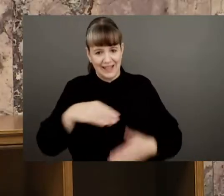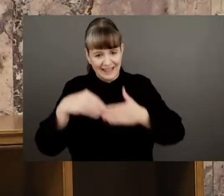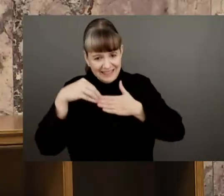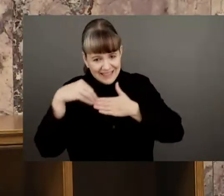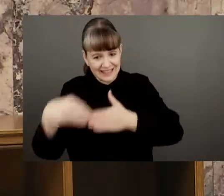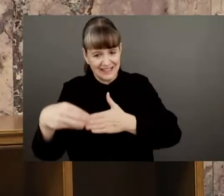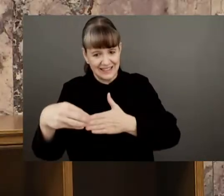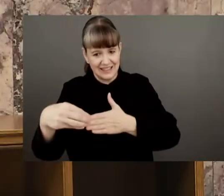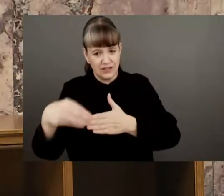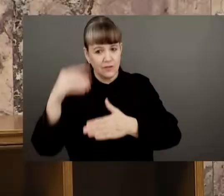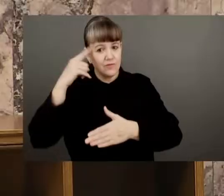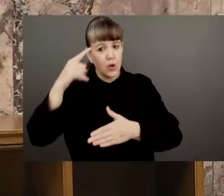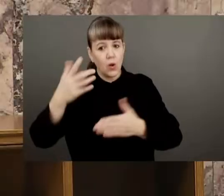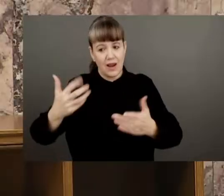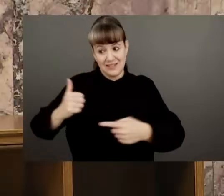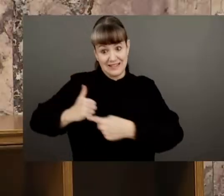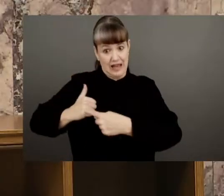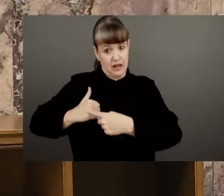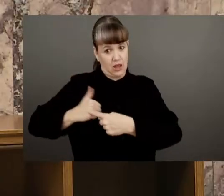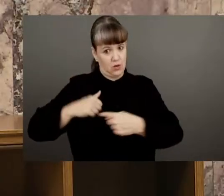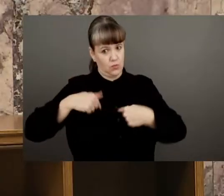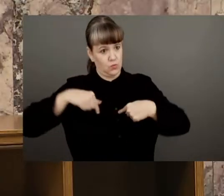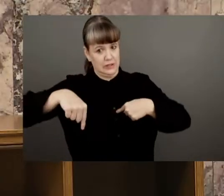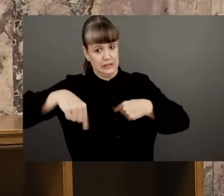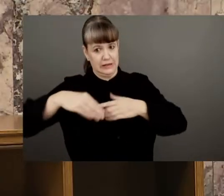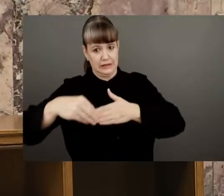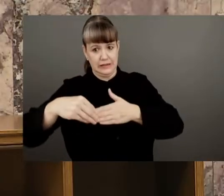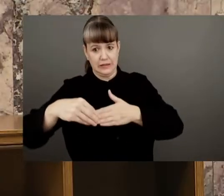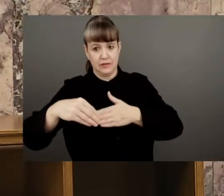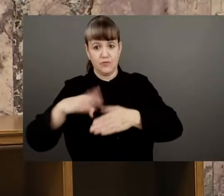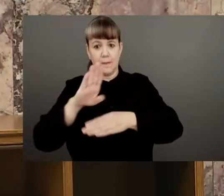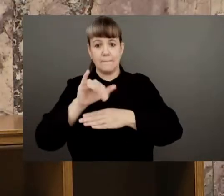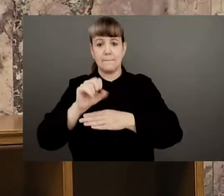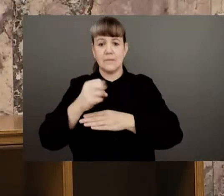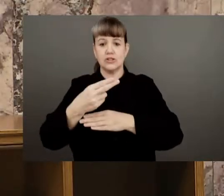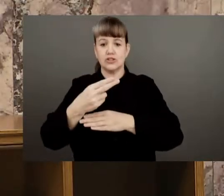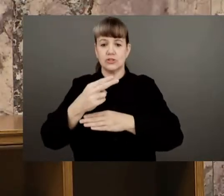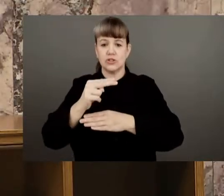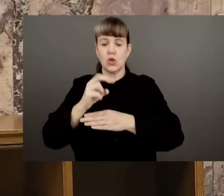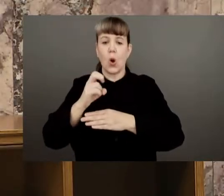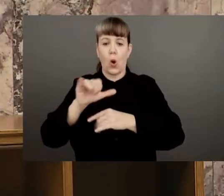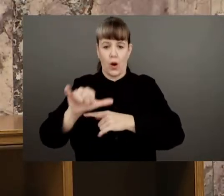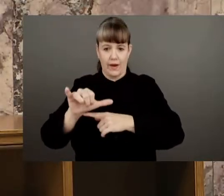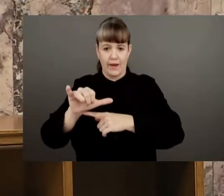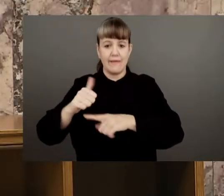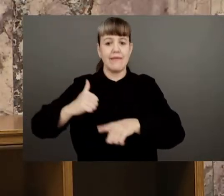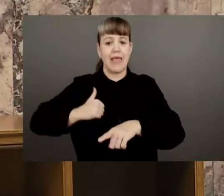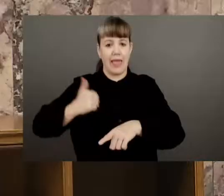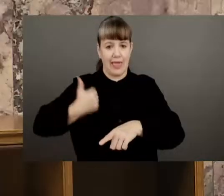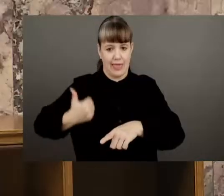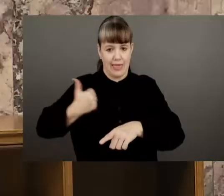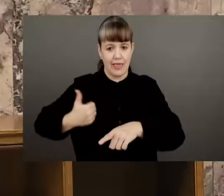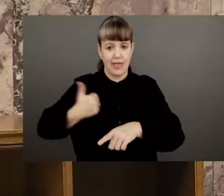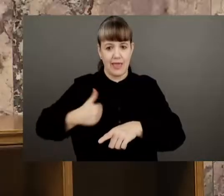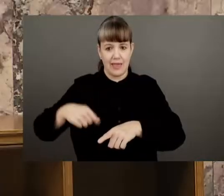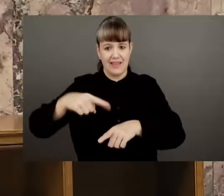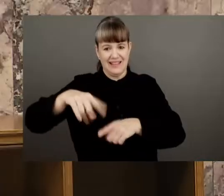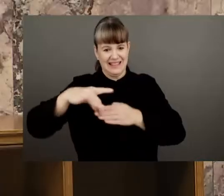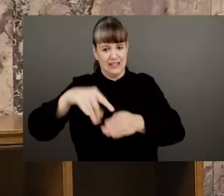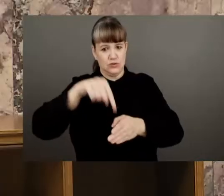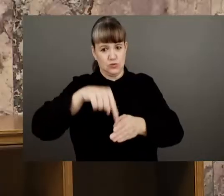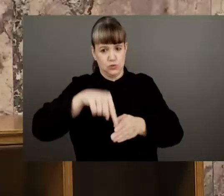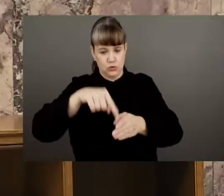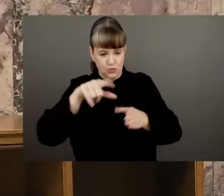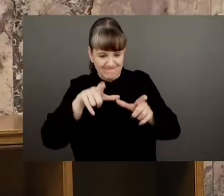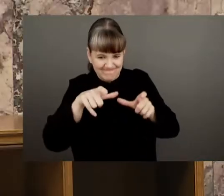terrorist organization to give the police the tools that they need. We will continue to ensure